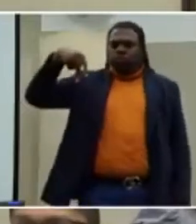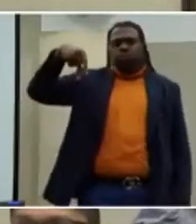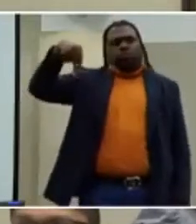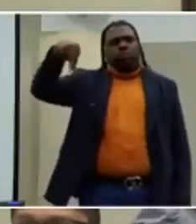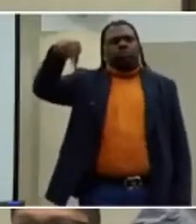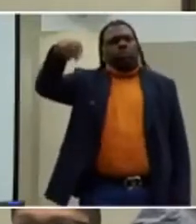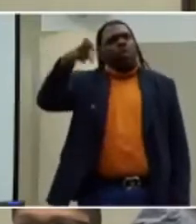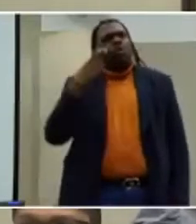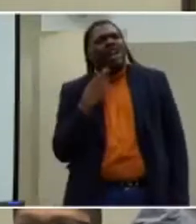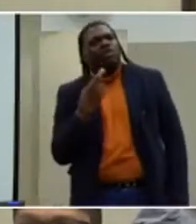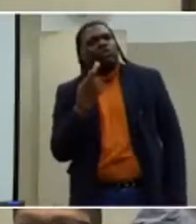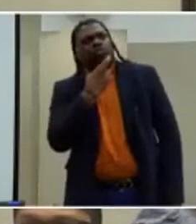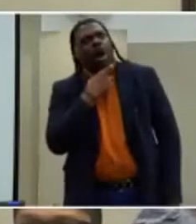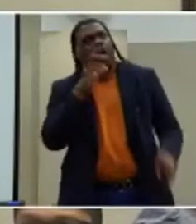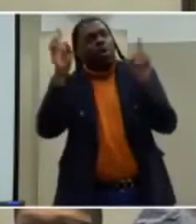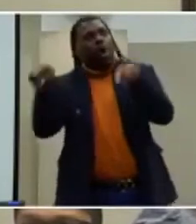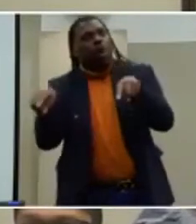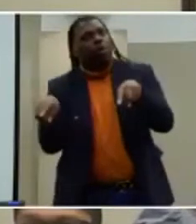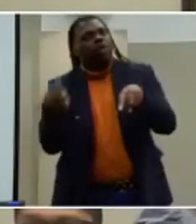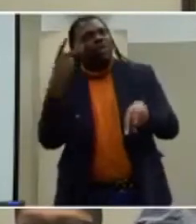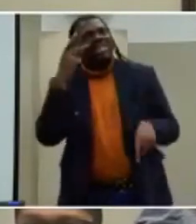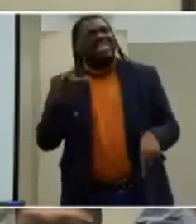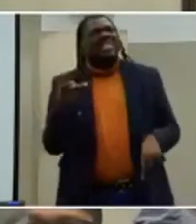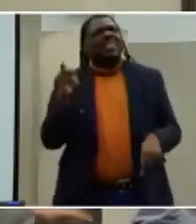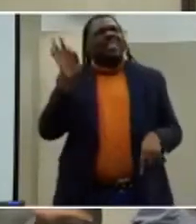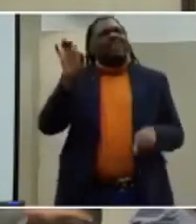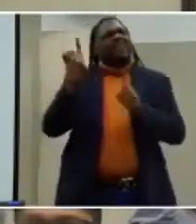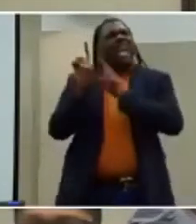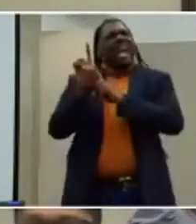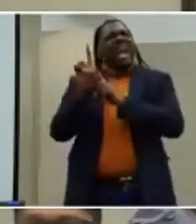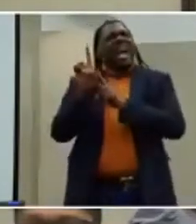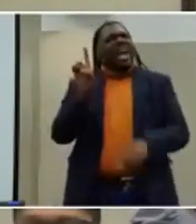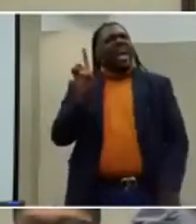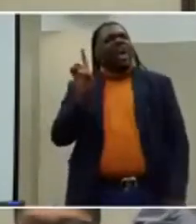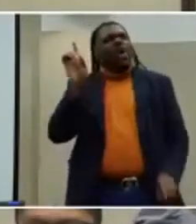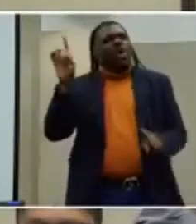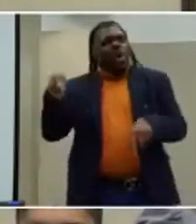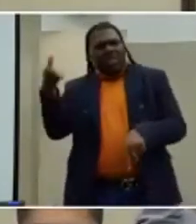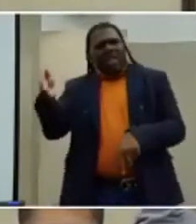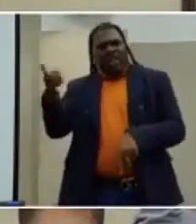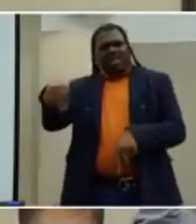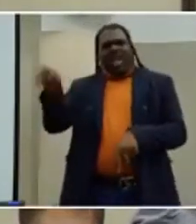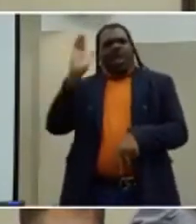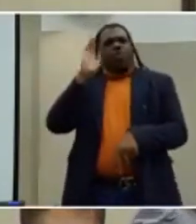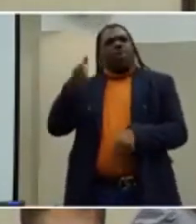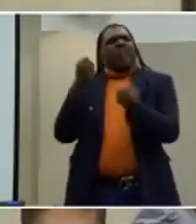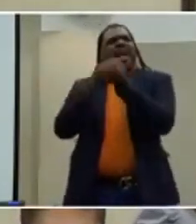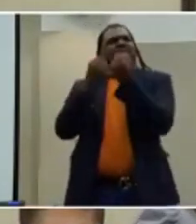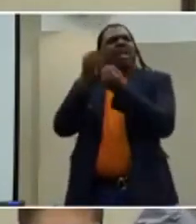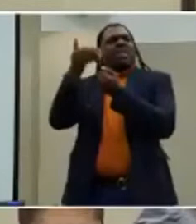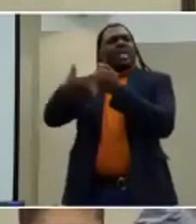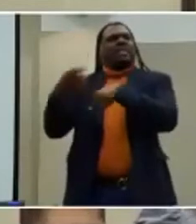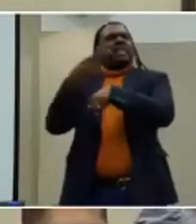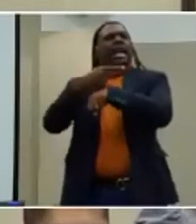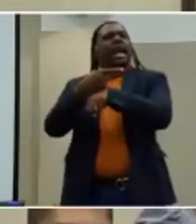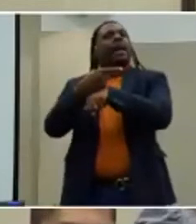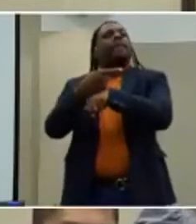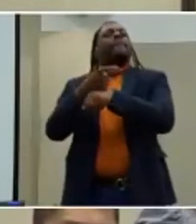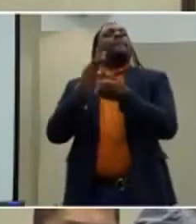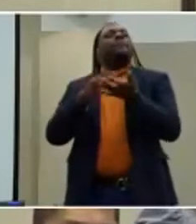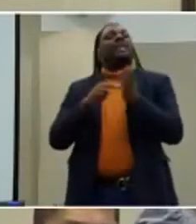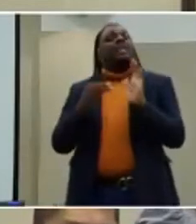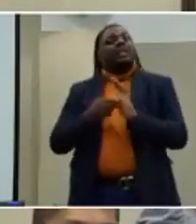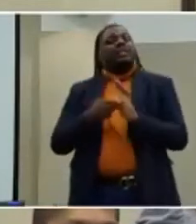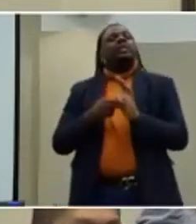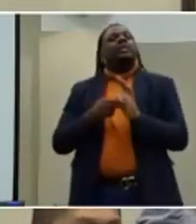restaurant to meet his National Federation of the Blind members who were planning to advocate the next day. And he heard,